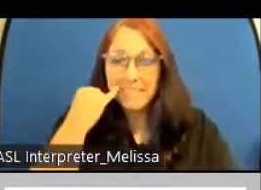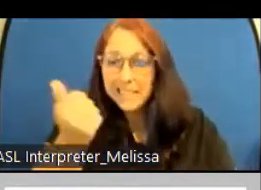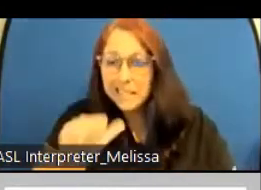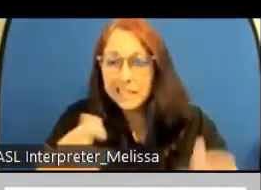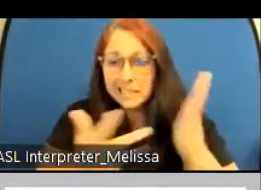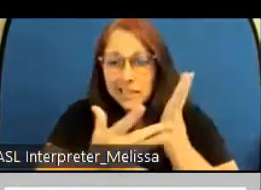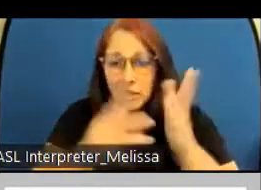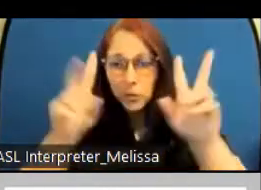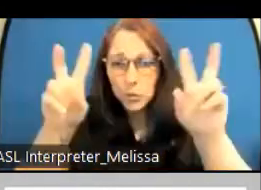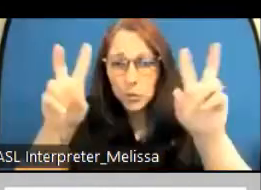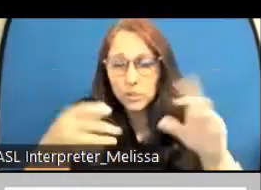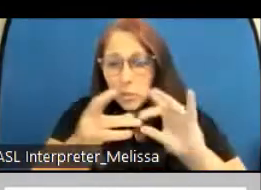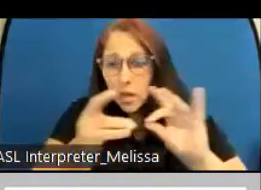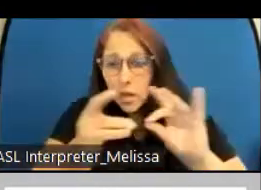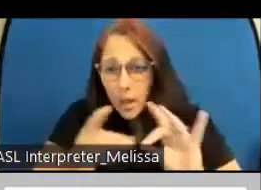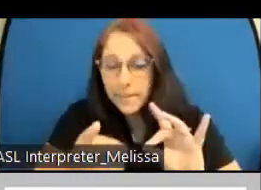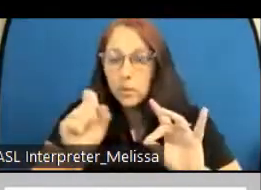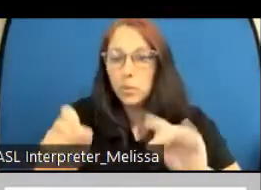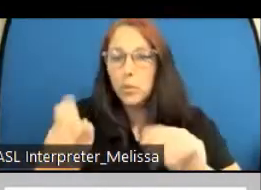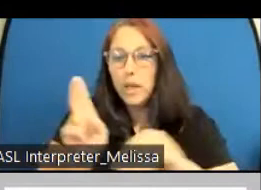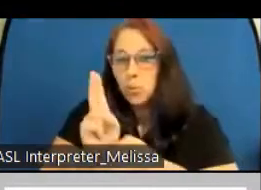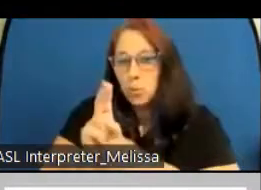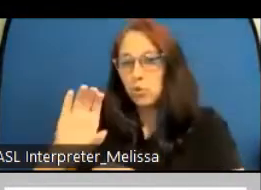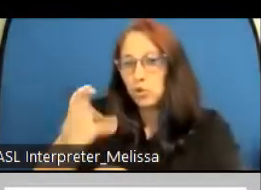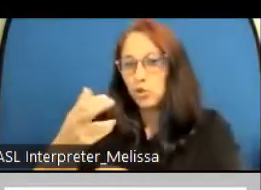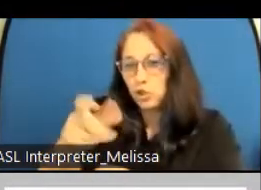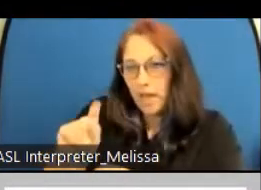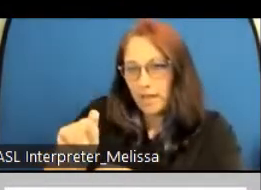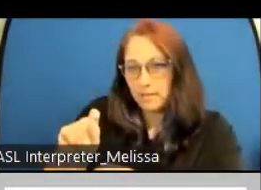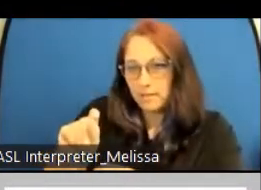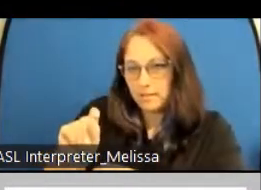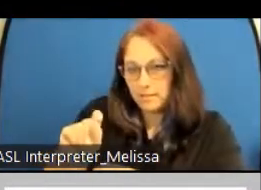other attendees. Next slide.